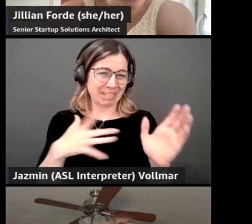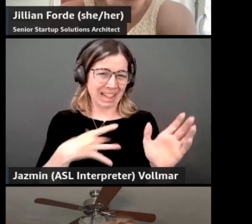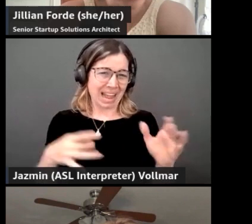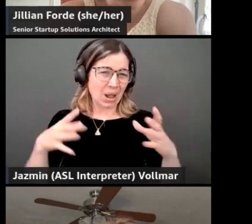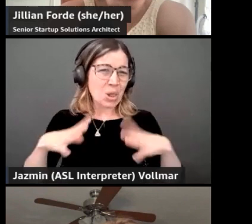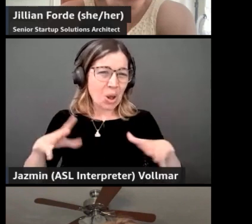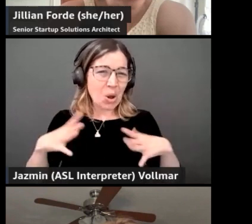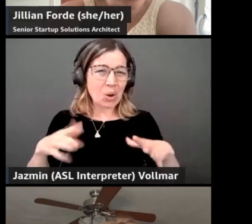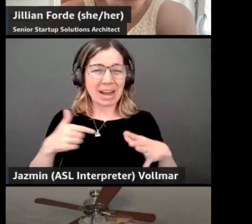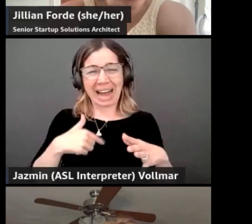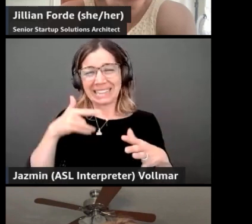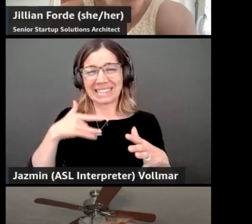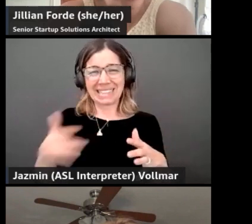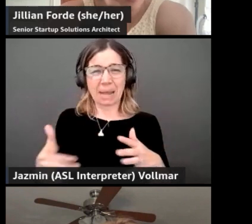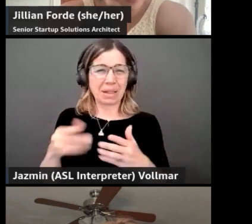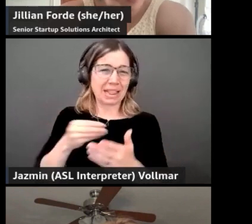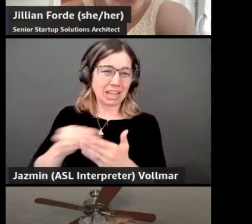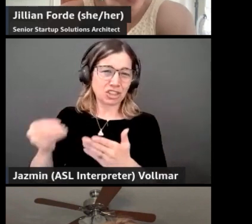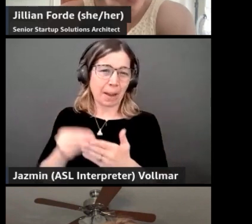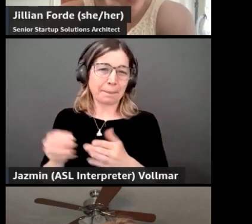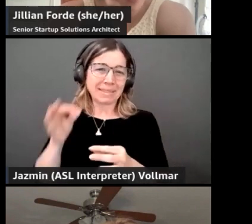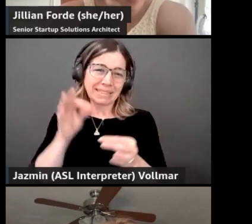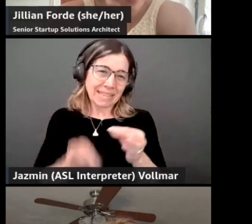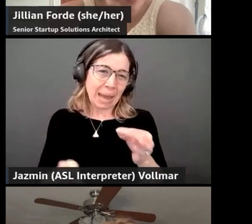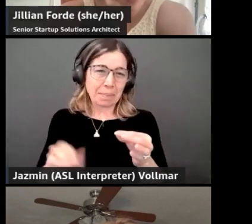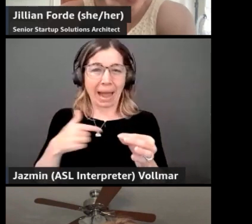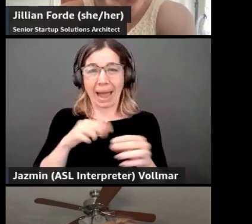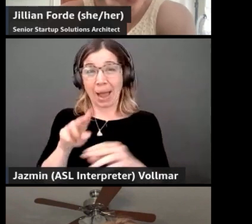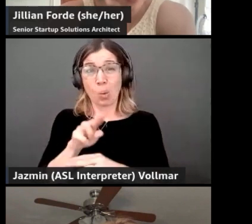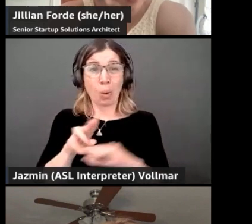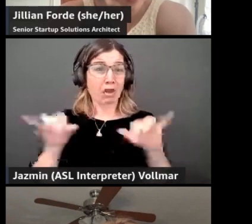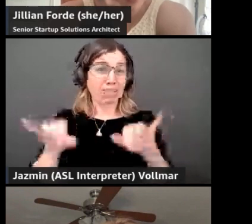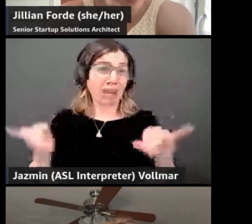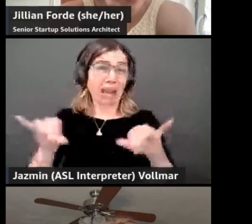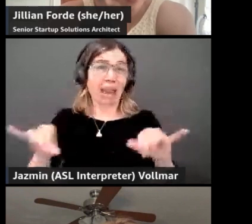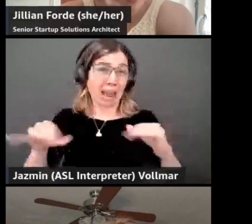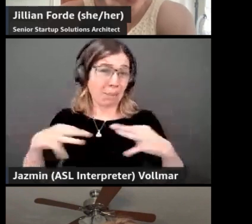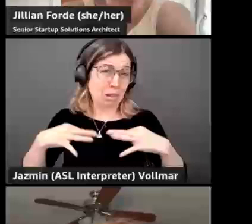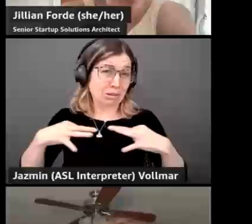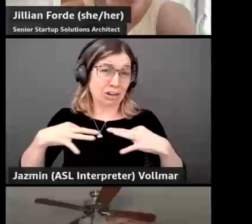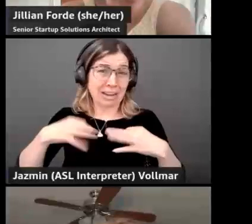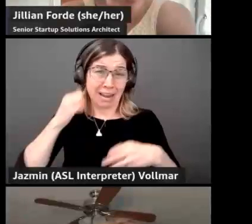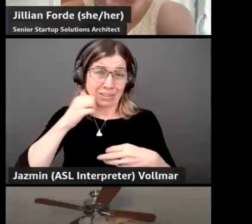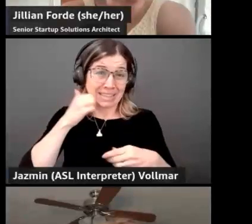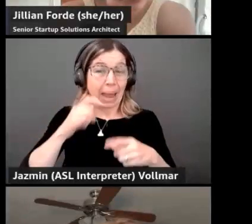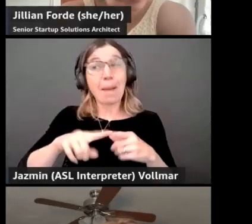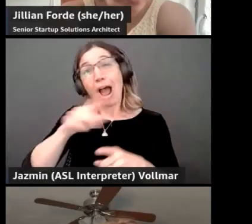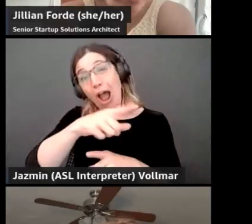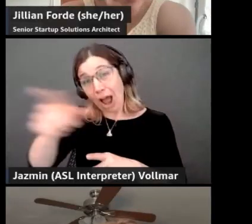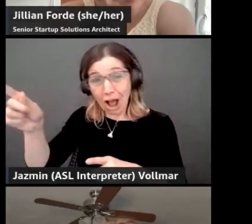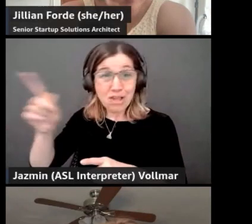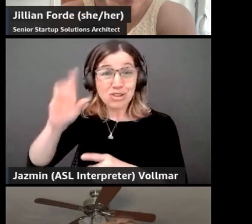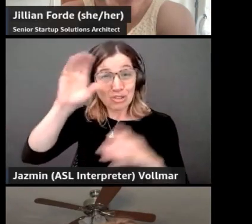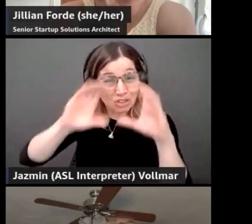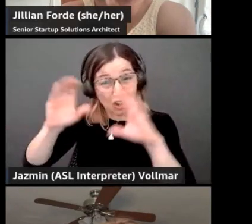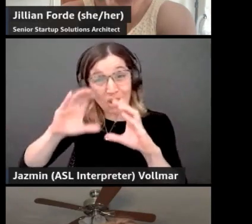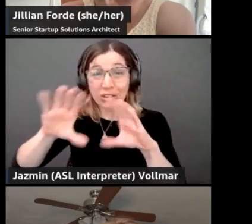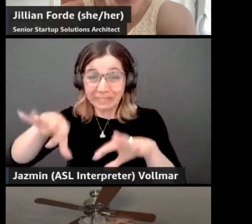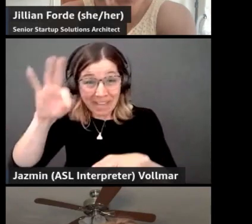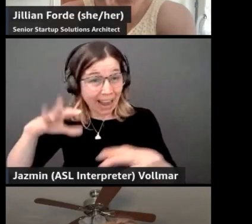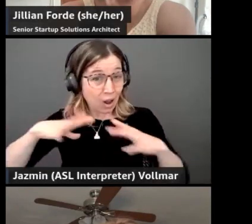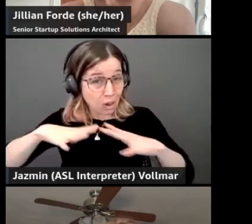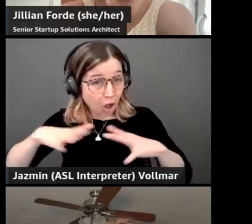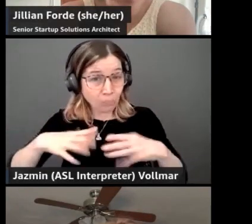typically, shop very simply, and I wear effectively the same shirt every day. But for other people, they want to be able to search and find clothes.